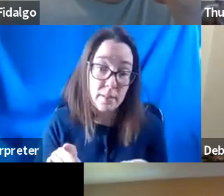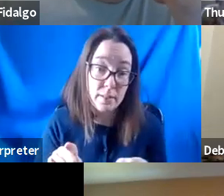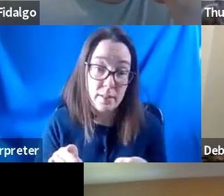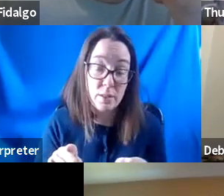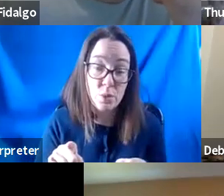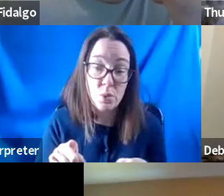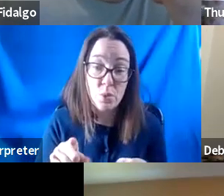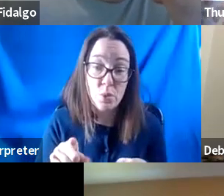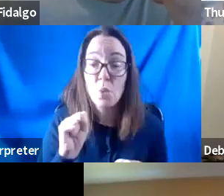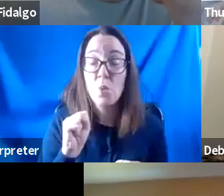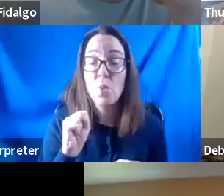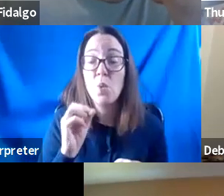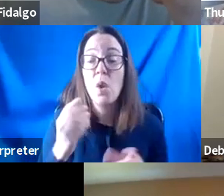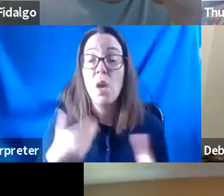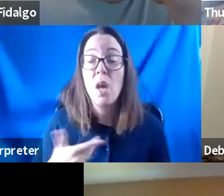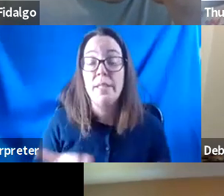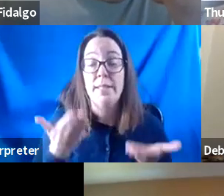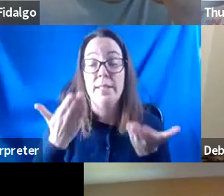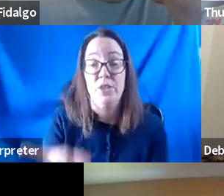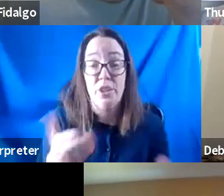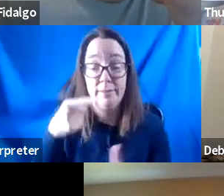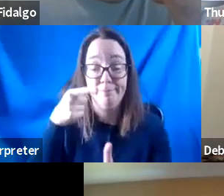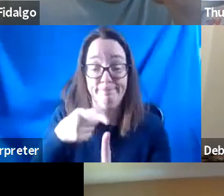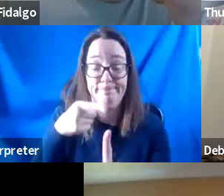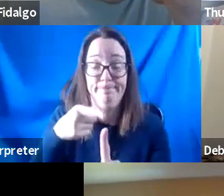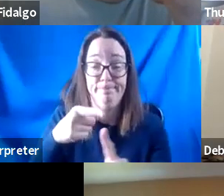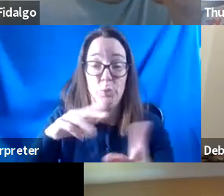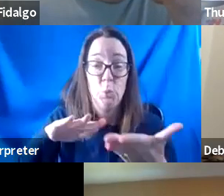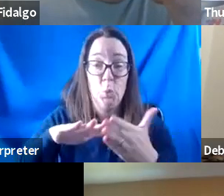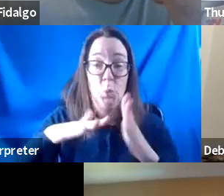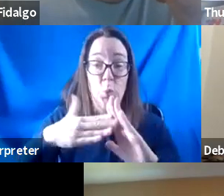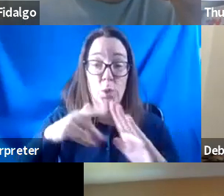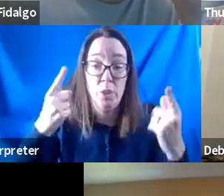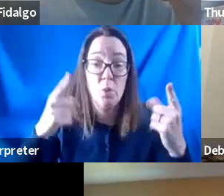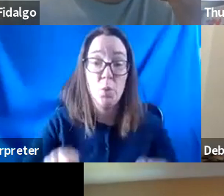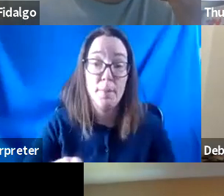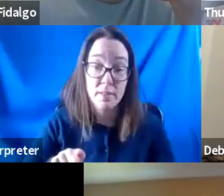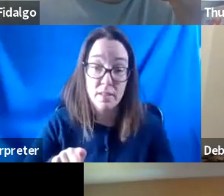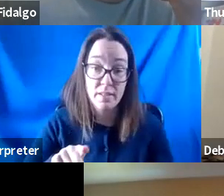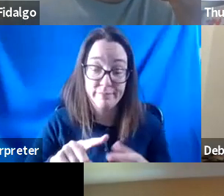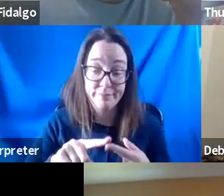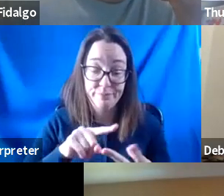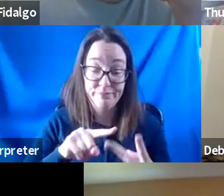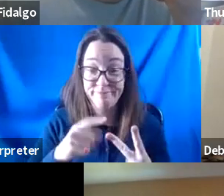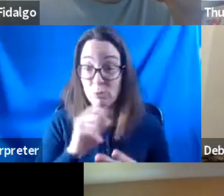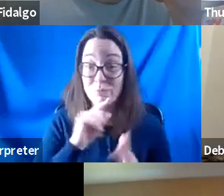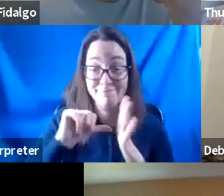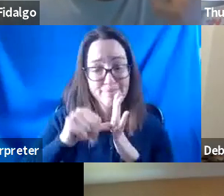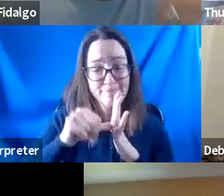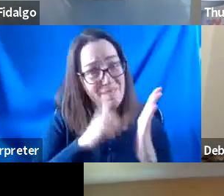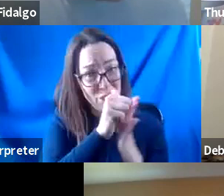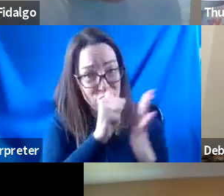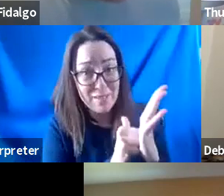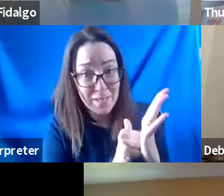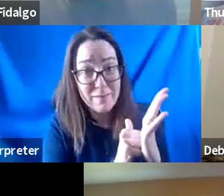least what you can do is create some community agreements that we have an agenda that we need to stick to. And if something arises, we're going to stay